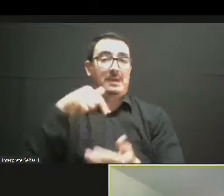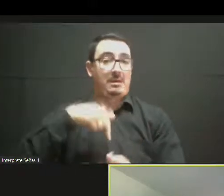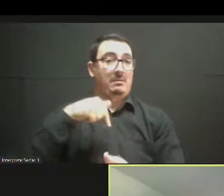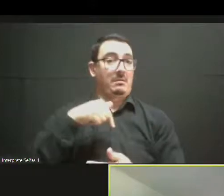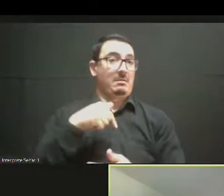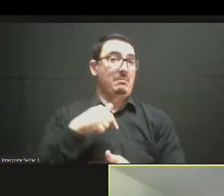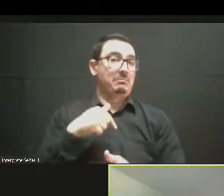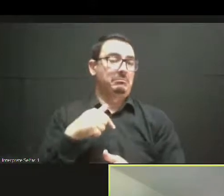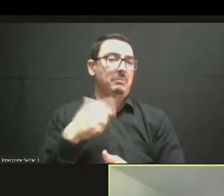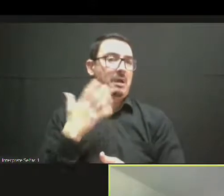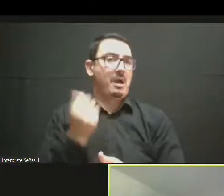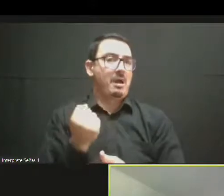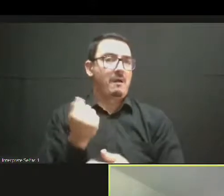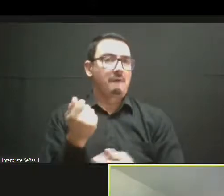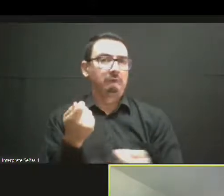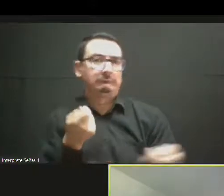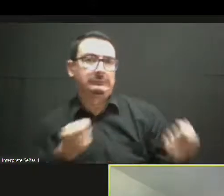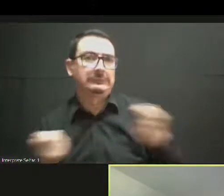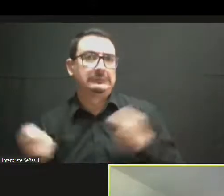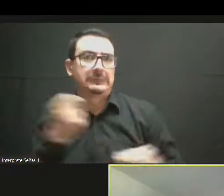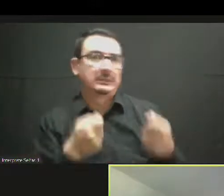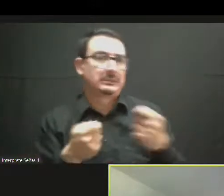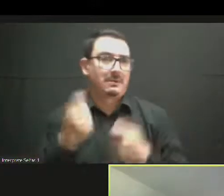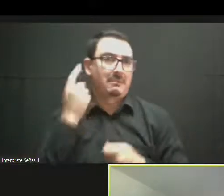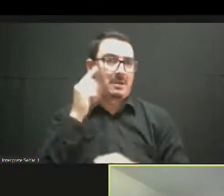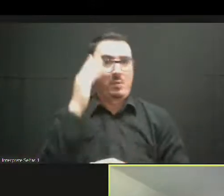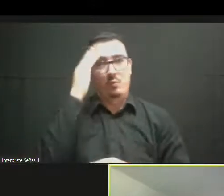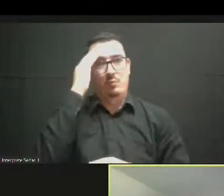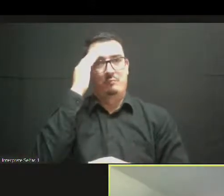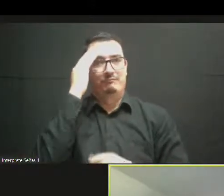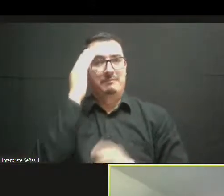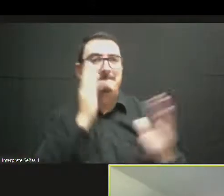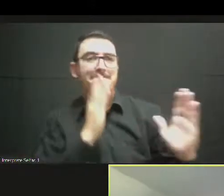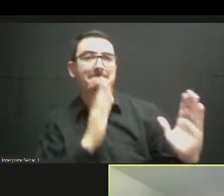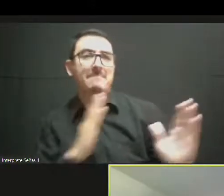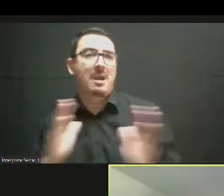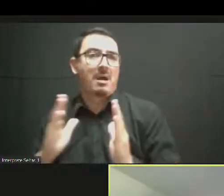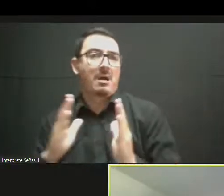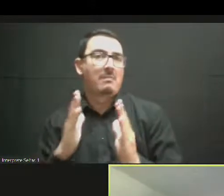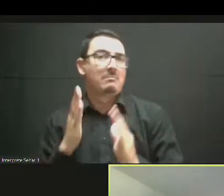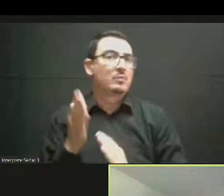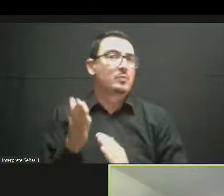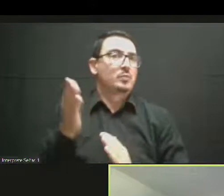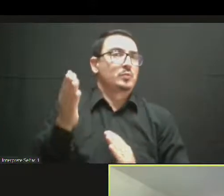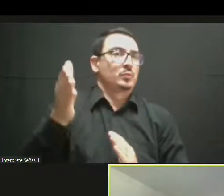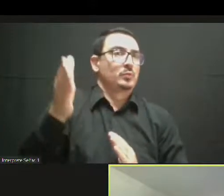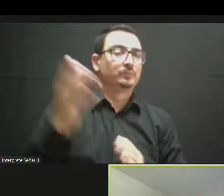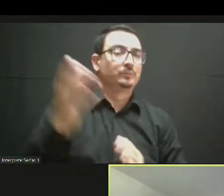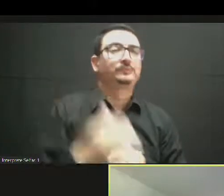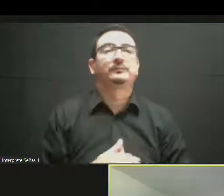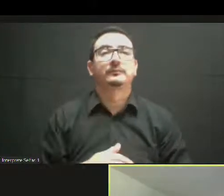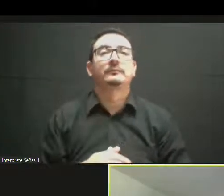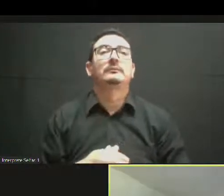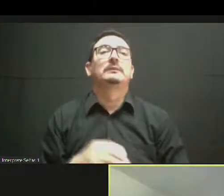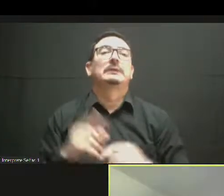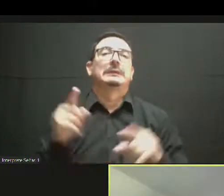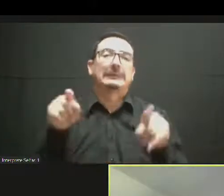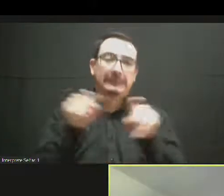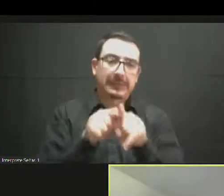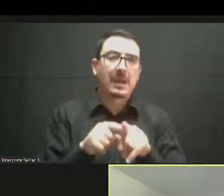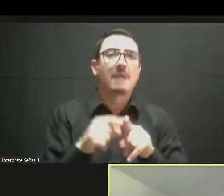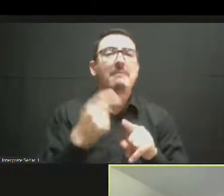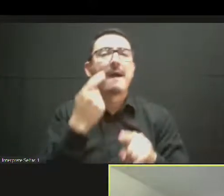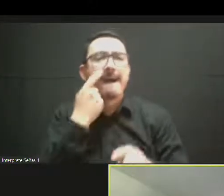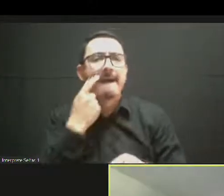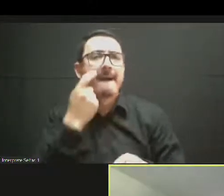running several pilots. We have tested us directly in coordination with companies, several of these platforms for language